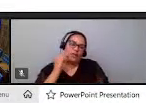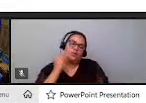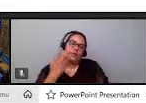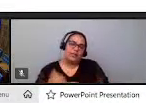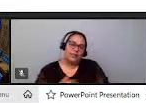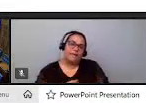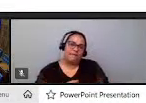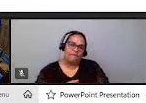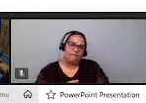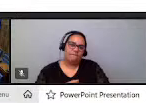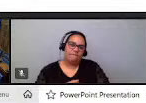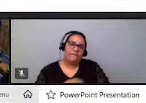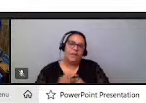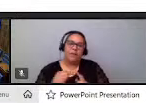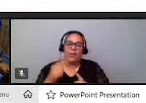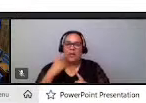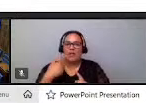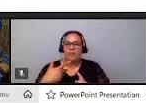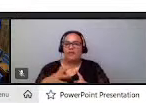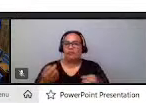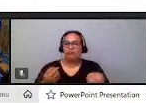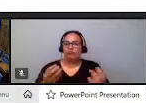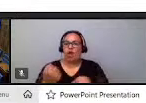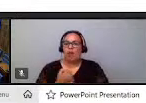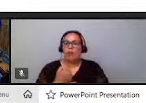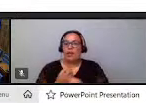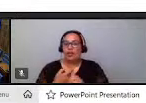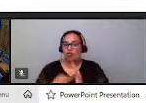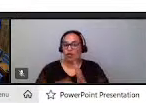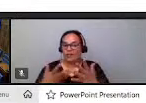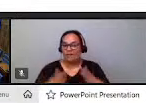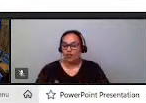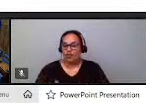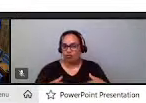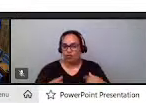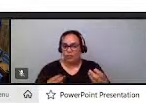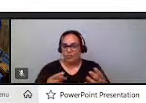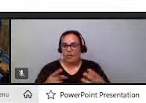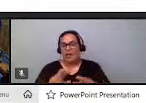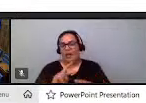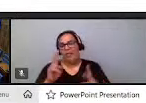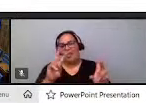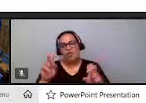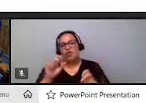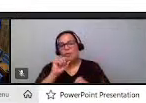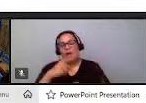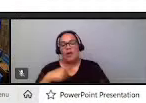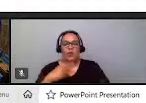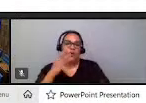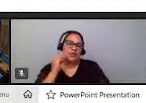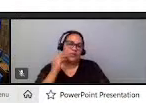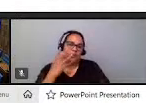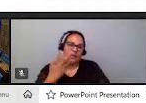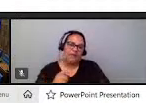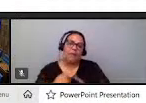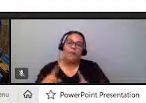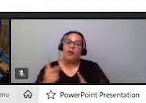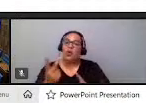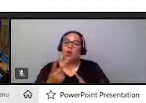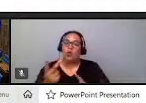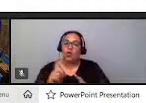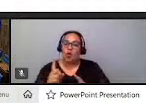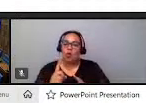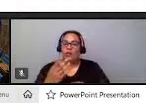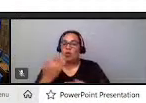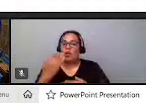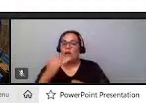with I think I've already spoken about the operational cost um which is another issue that we are faced with and also uh The